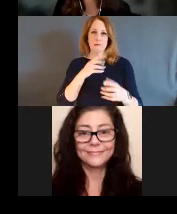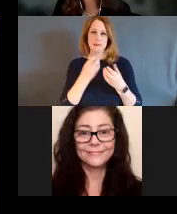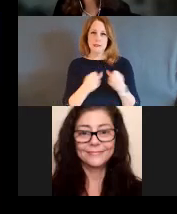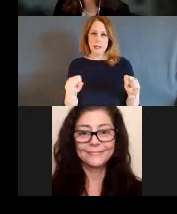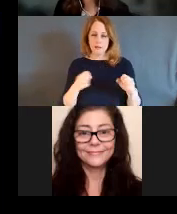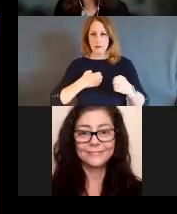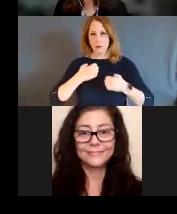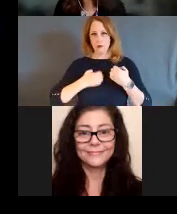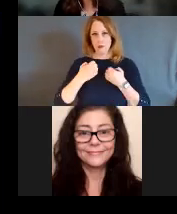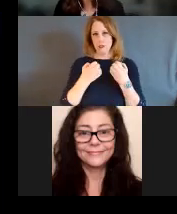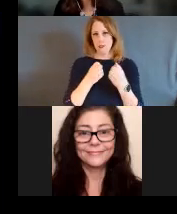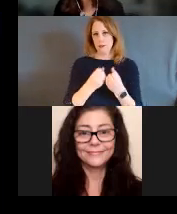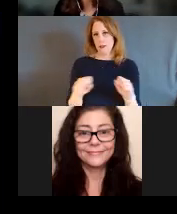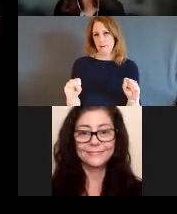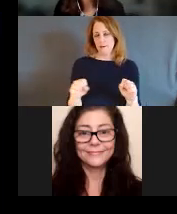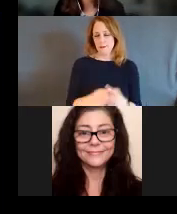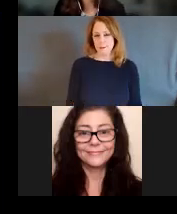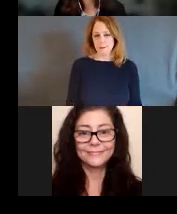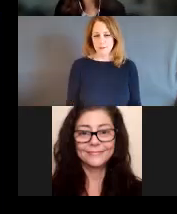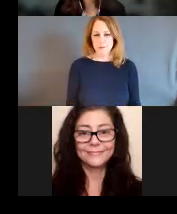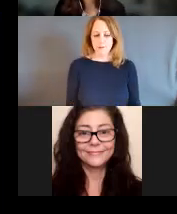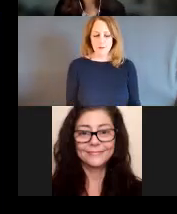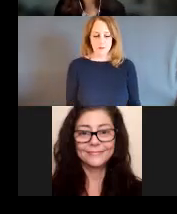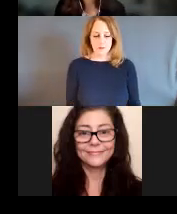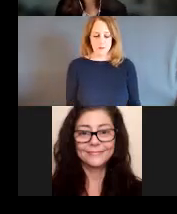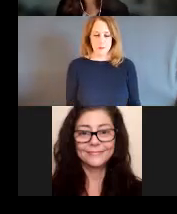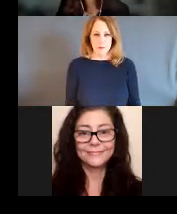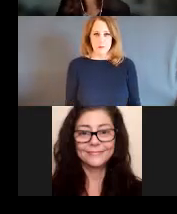that re-traumatization. Next slide.